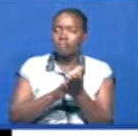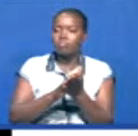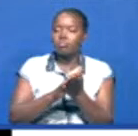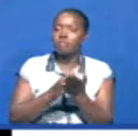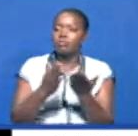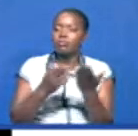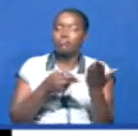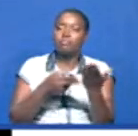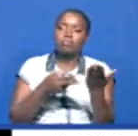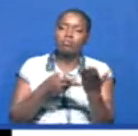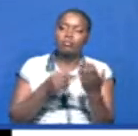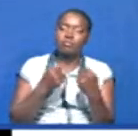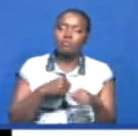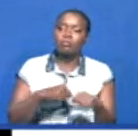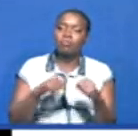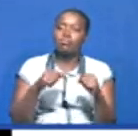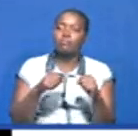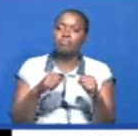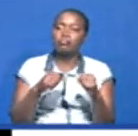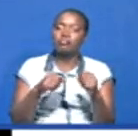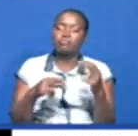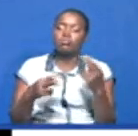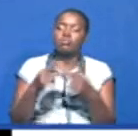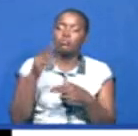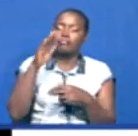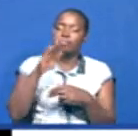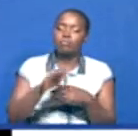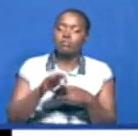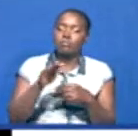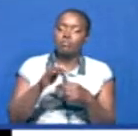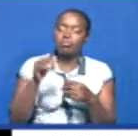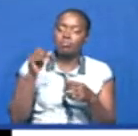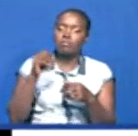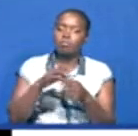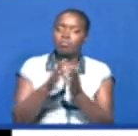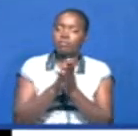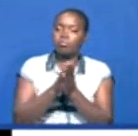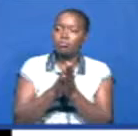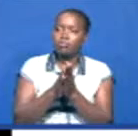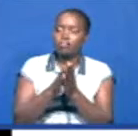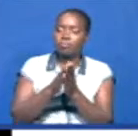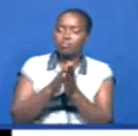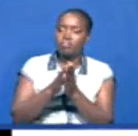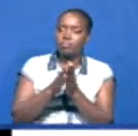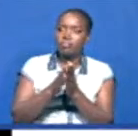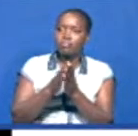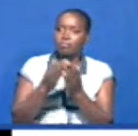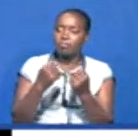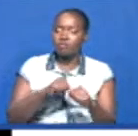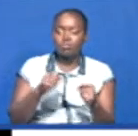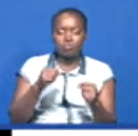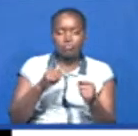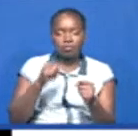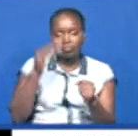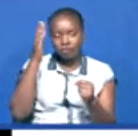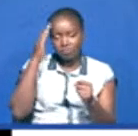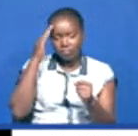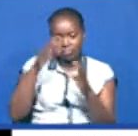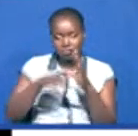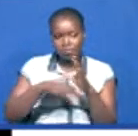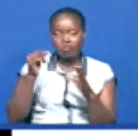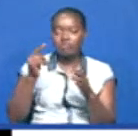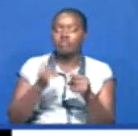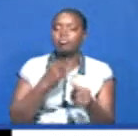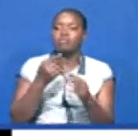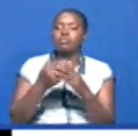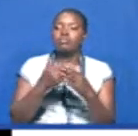we will be able to cut down on a lot of energy by being able to detect firsthand before we